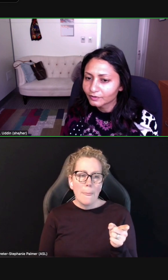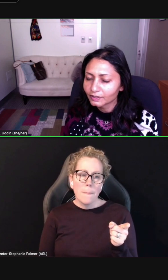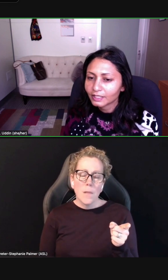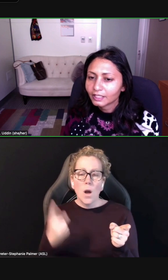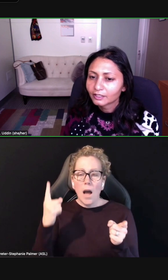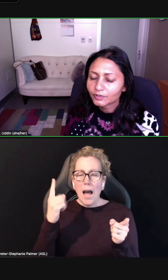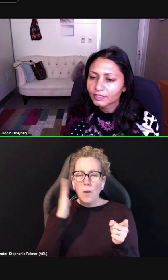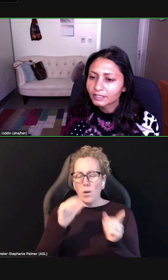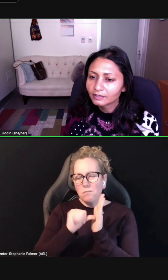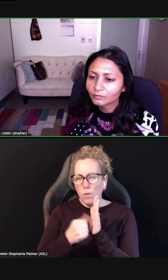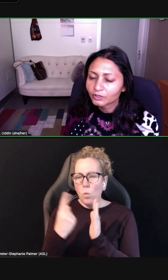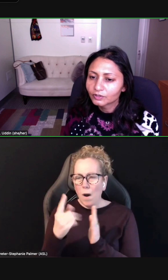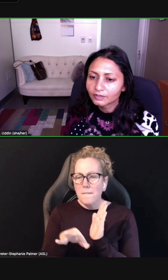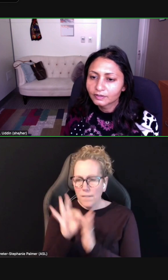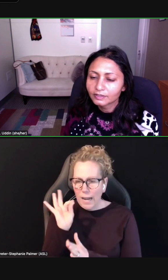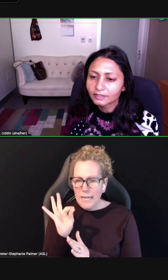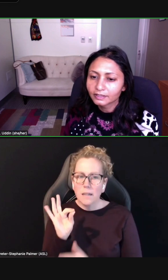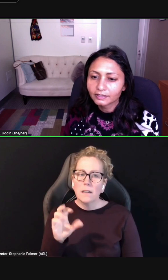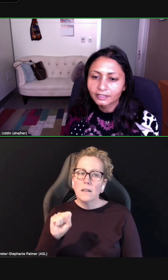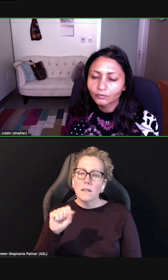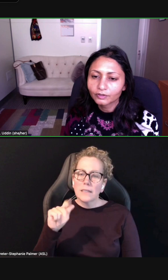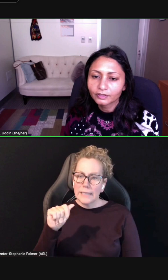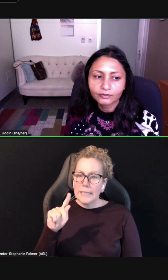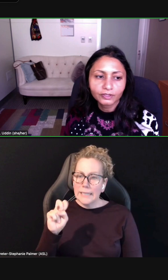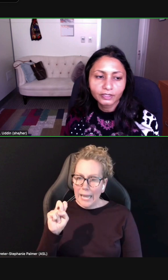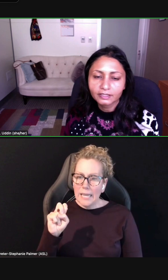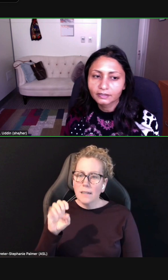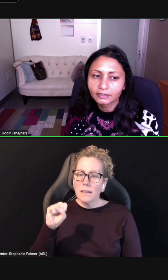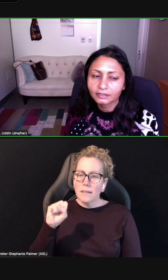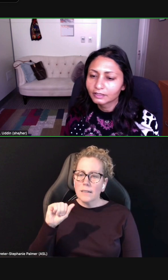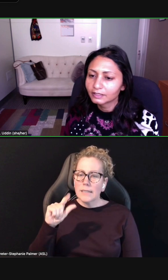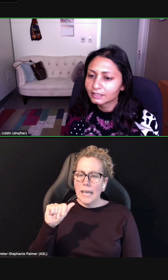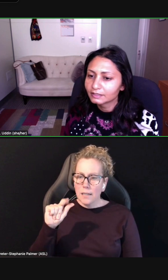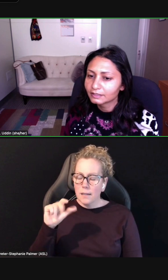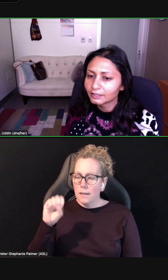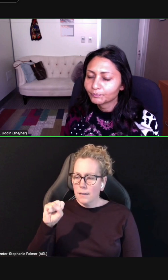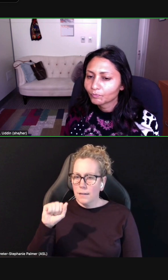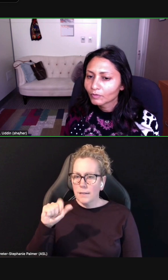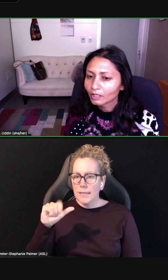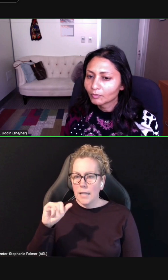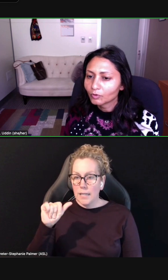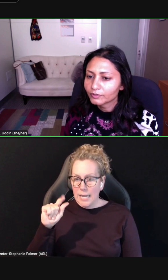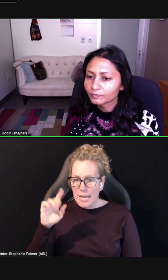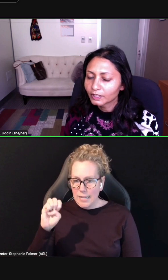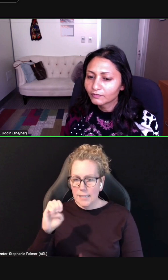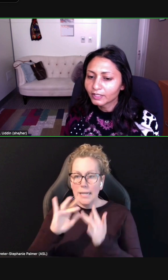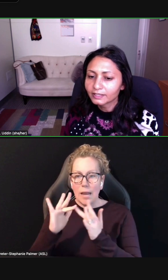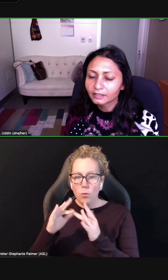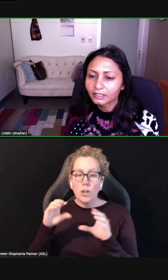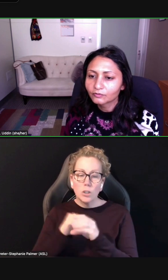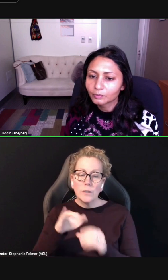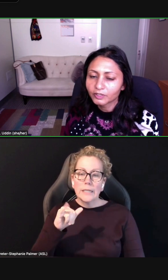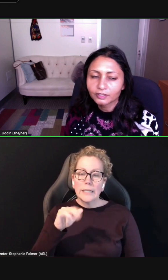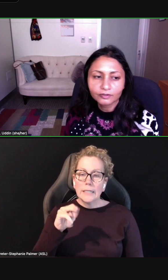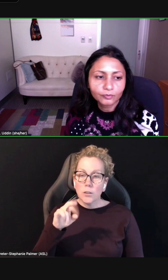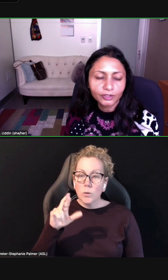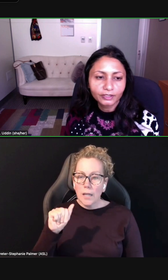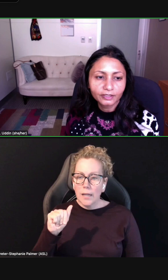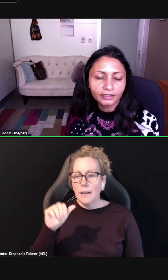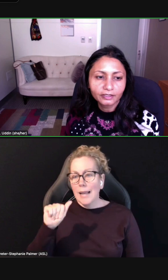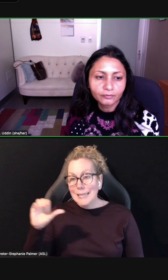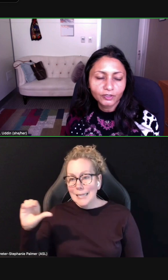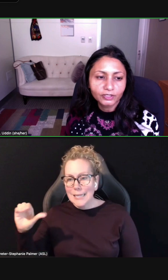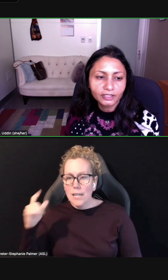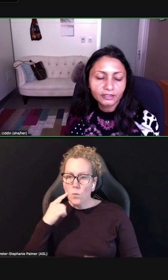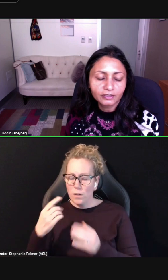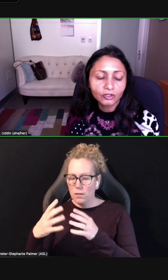highlight here, that there was a state in which the salience network, including the insula and ACC, was kind of isolated from the rest of the brain,